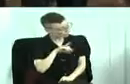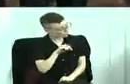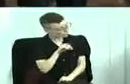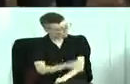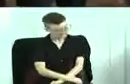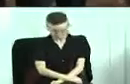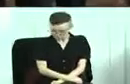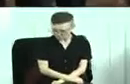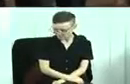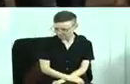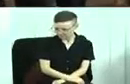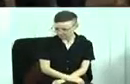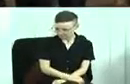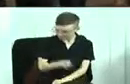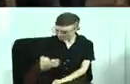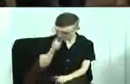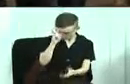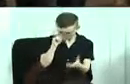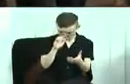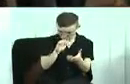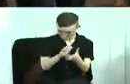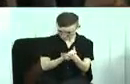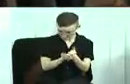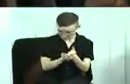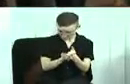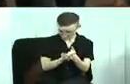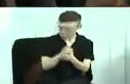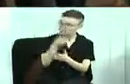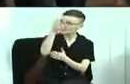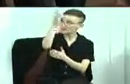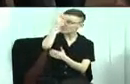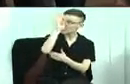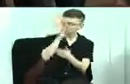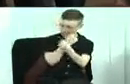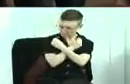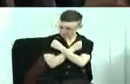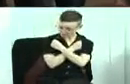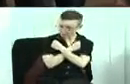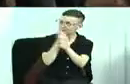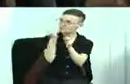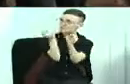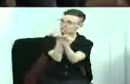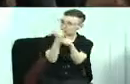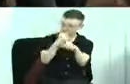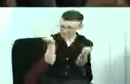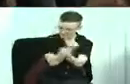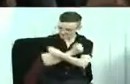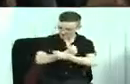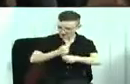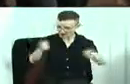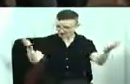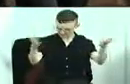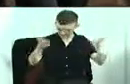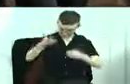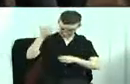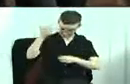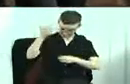do. And do you believe in the God of love who is the creator of all that is, was, and ever shall